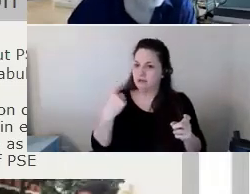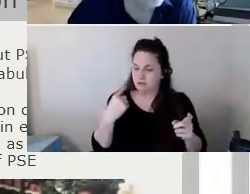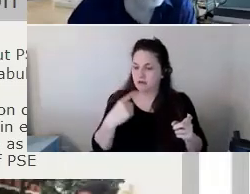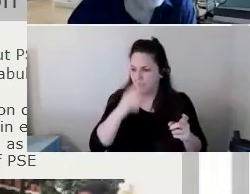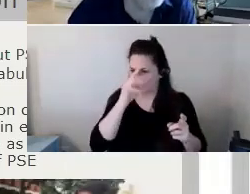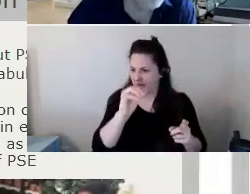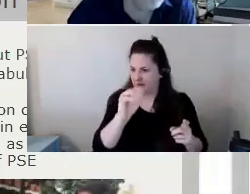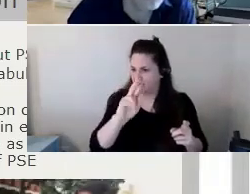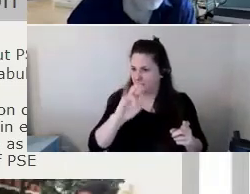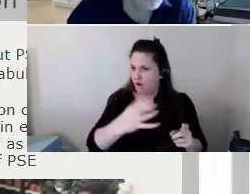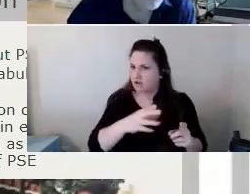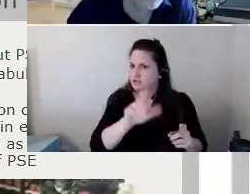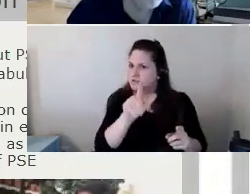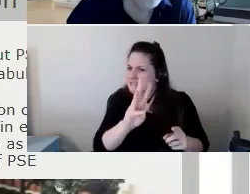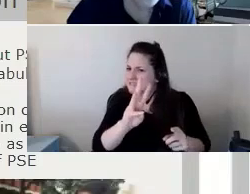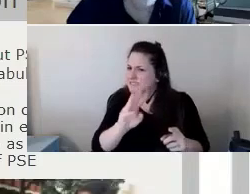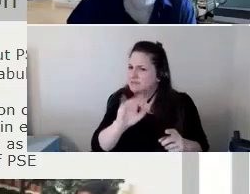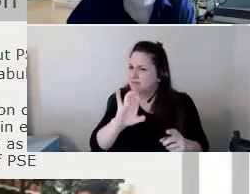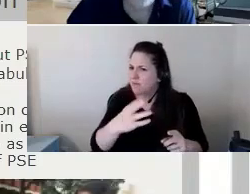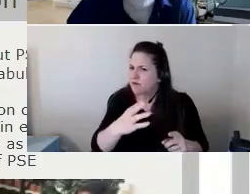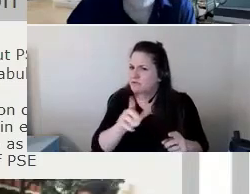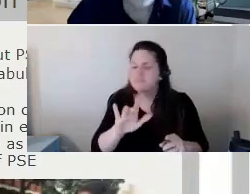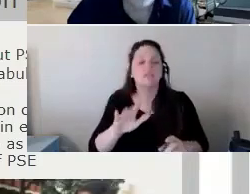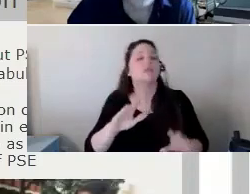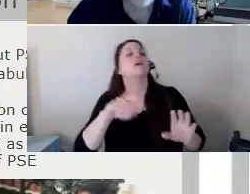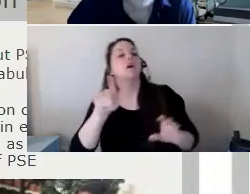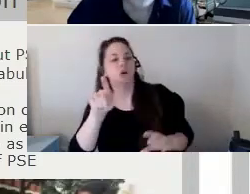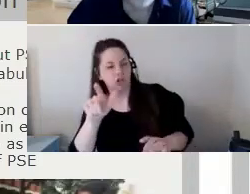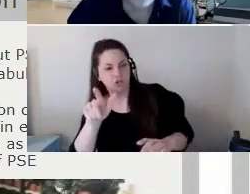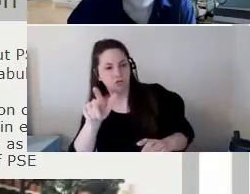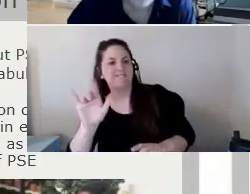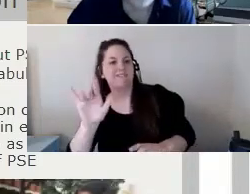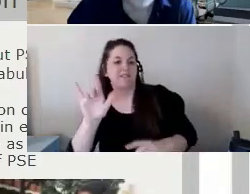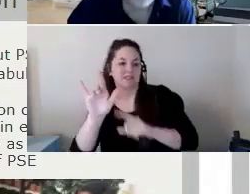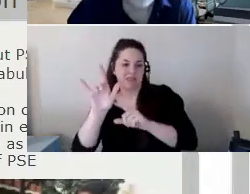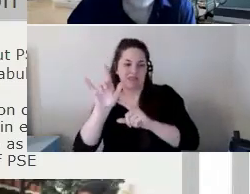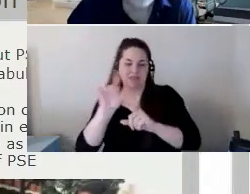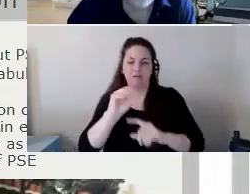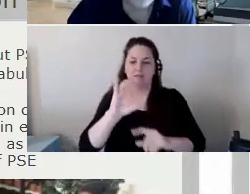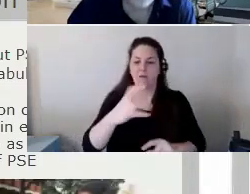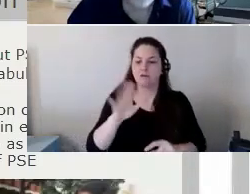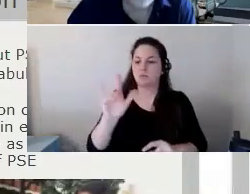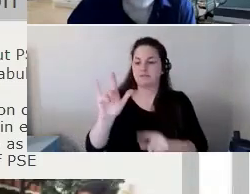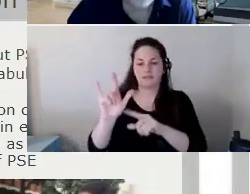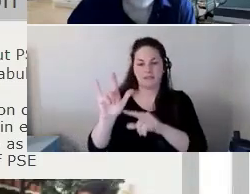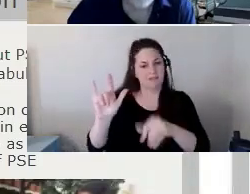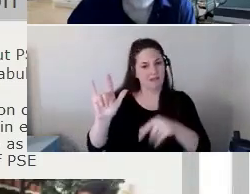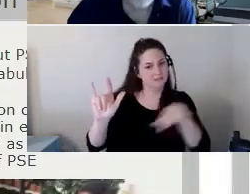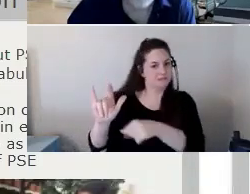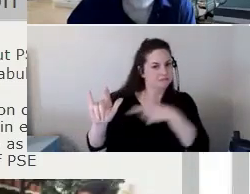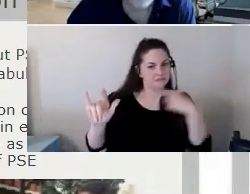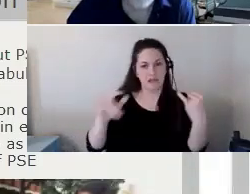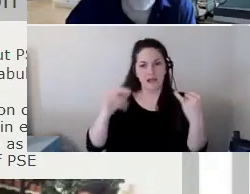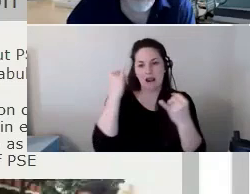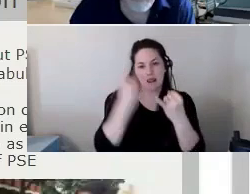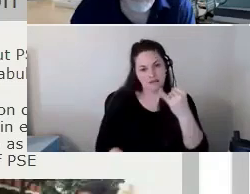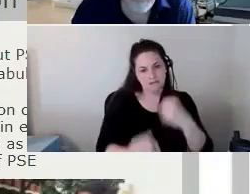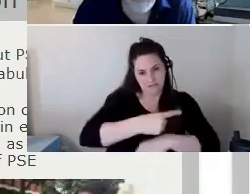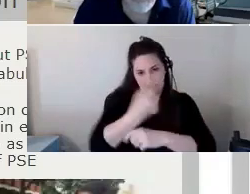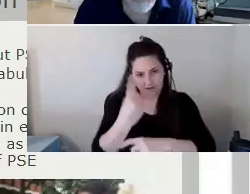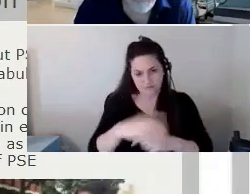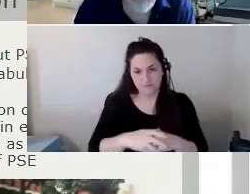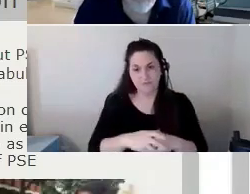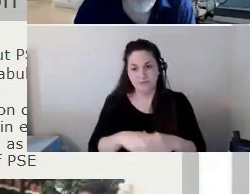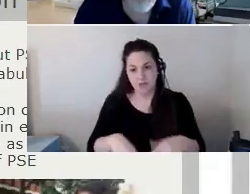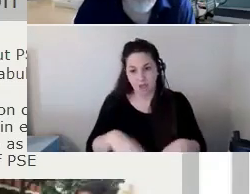March 26th or 5th, right? March 25th. March 25th. So you can upload your revised paper